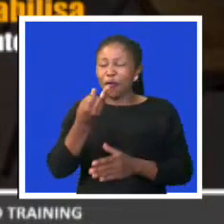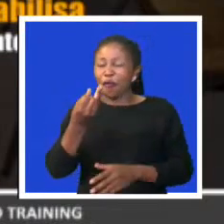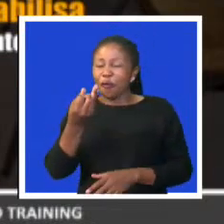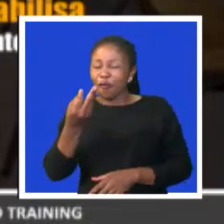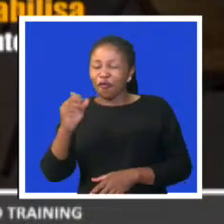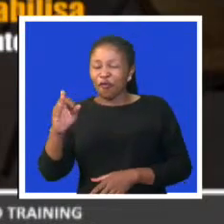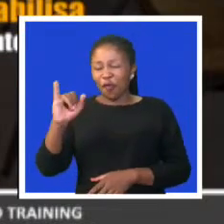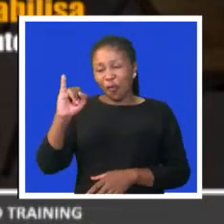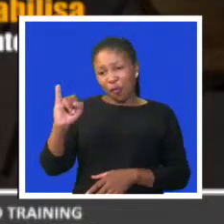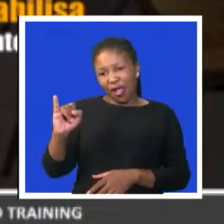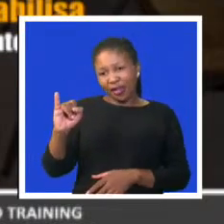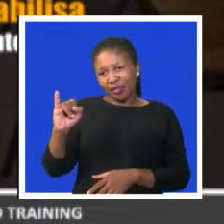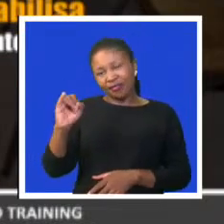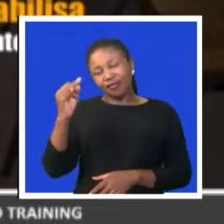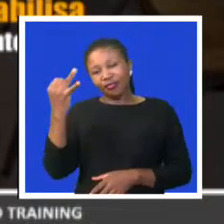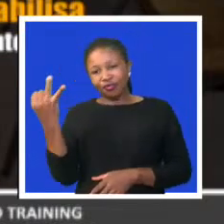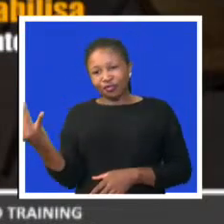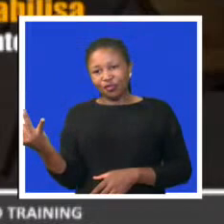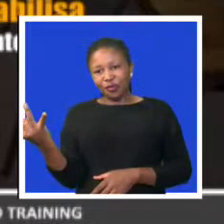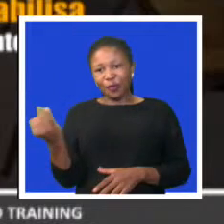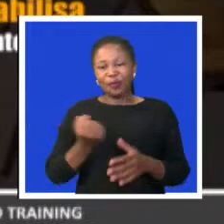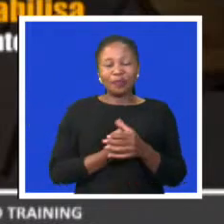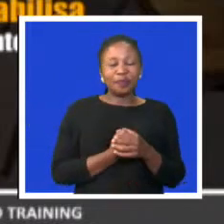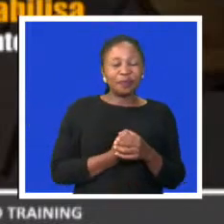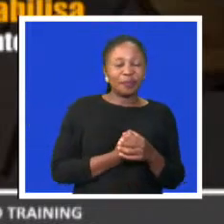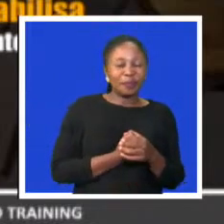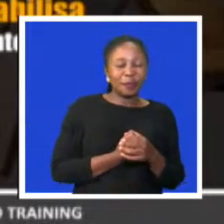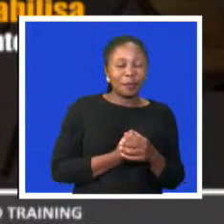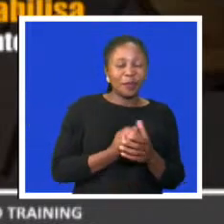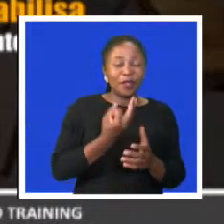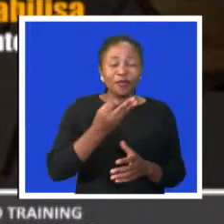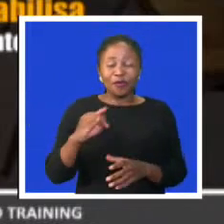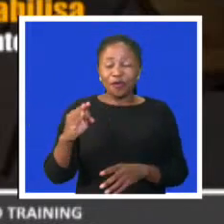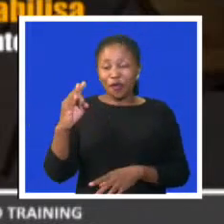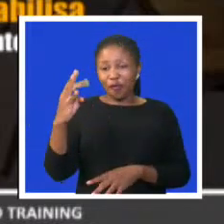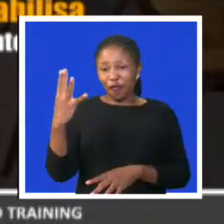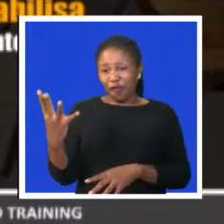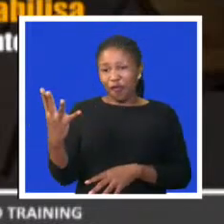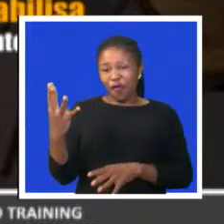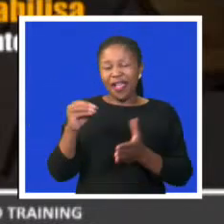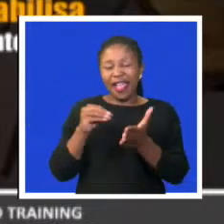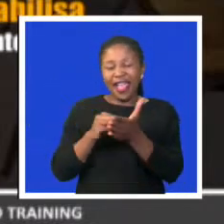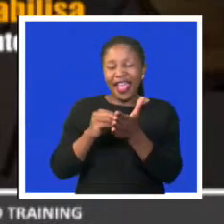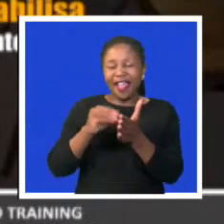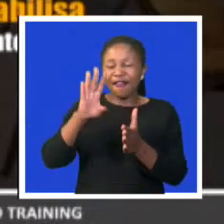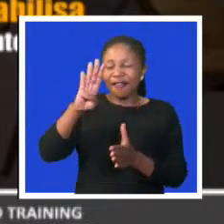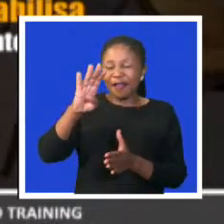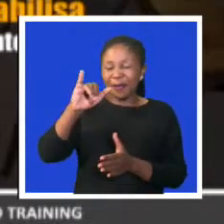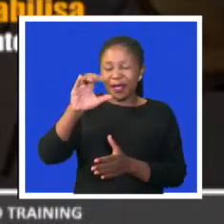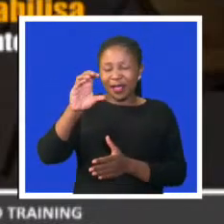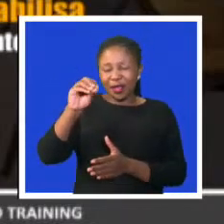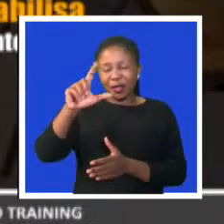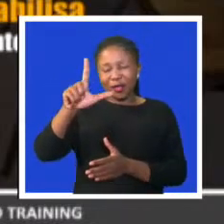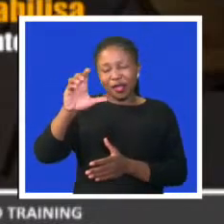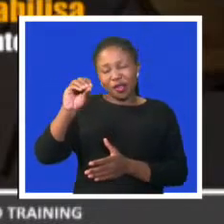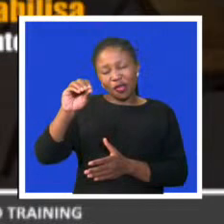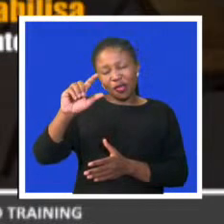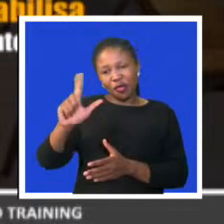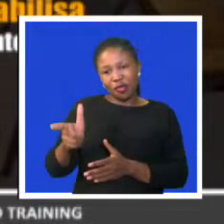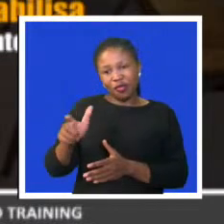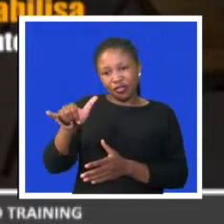1s and 2s. From 4 p.m. until 4:30 p.m. is biology for form